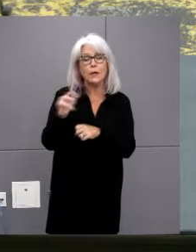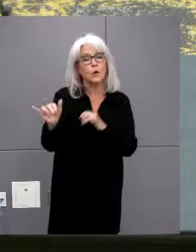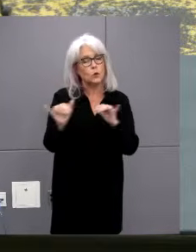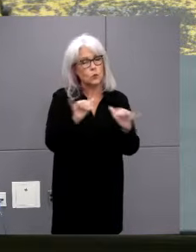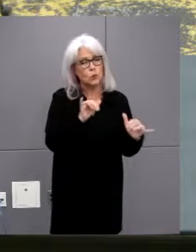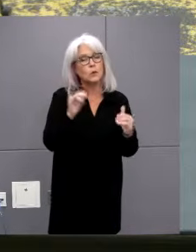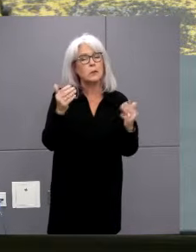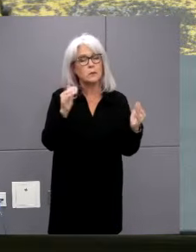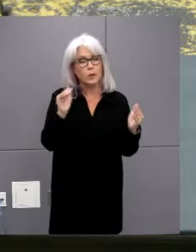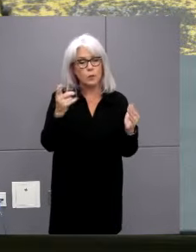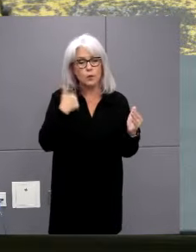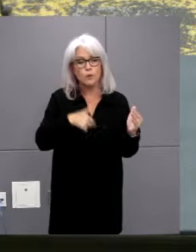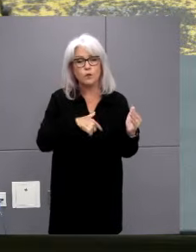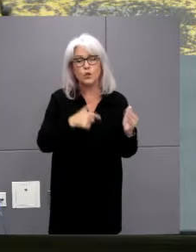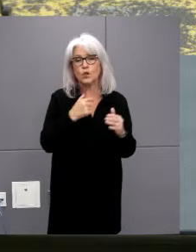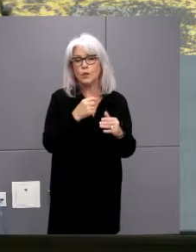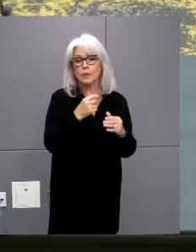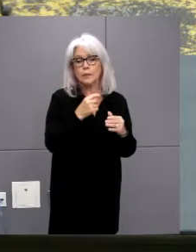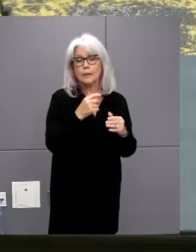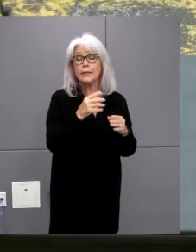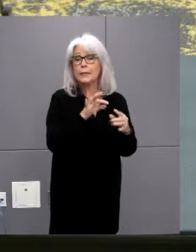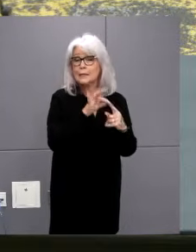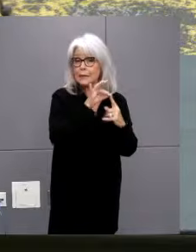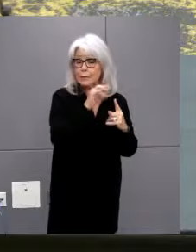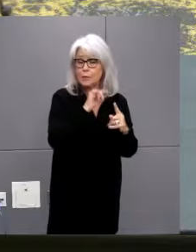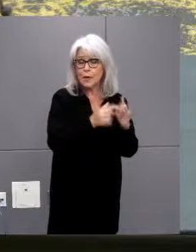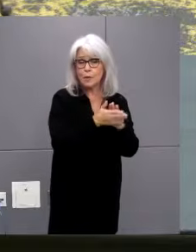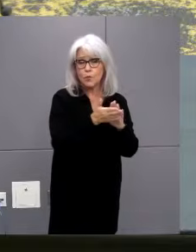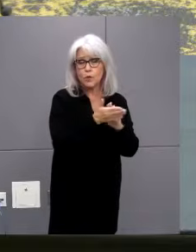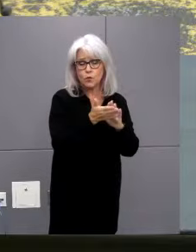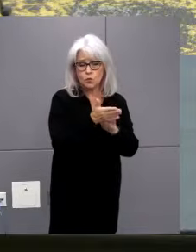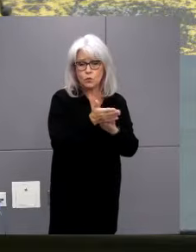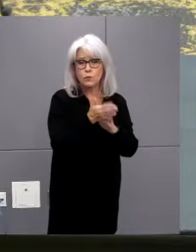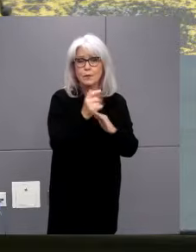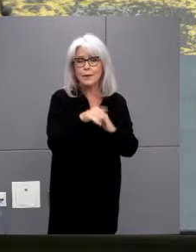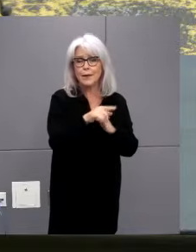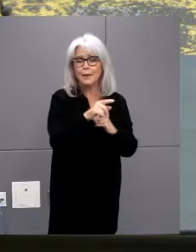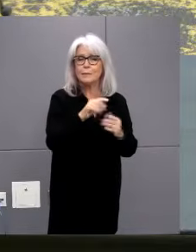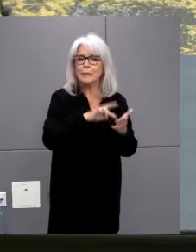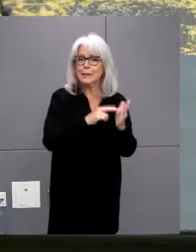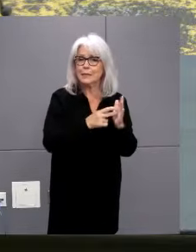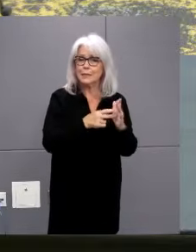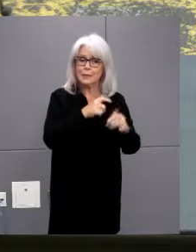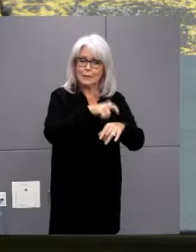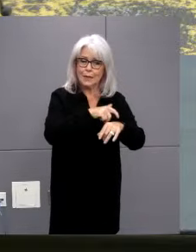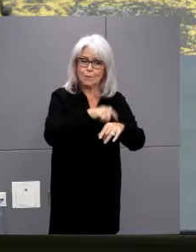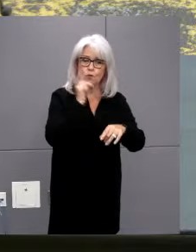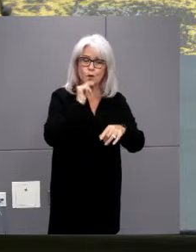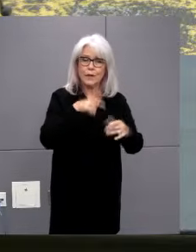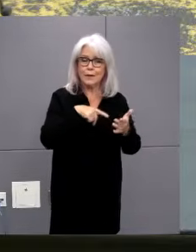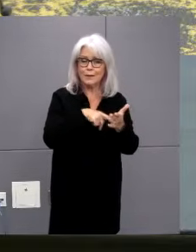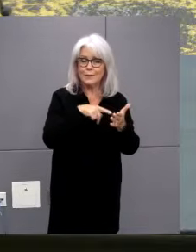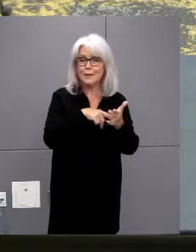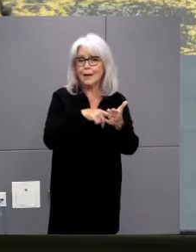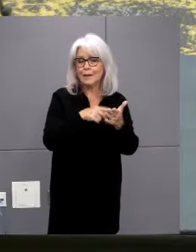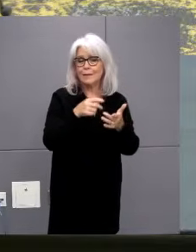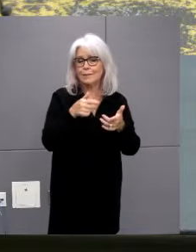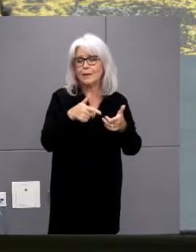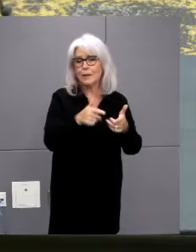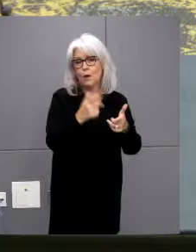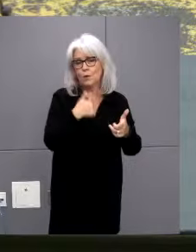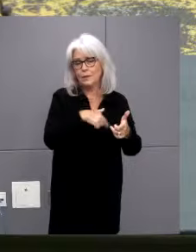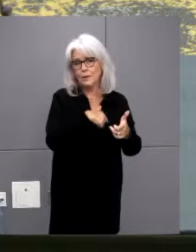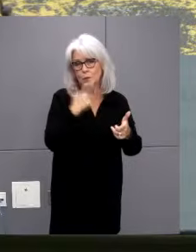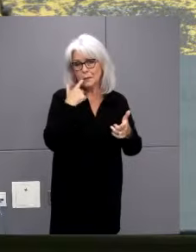prior 2 years, with the exception of operations and communications. And this is due to the timing of the recording of the bad debt allowance that we made,